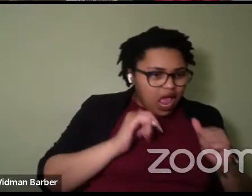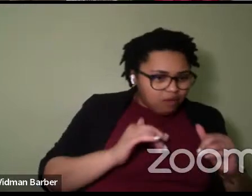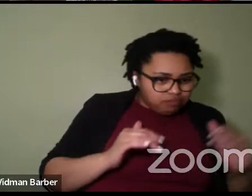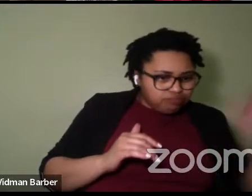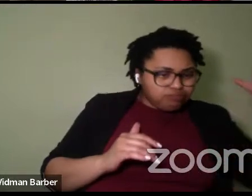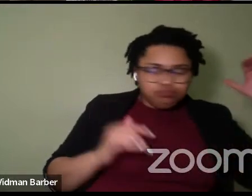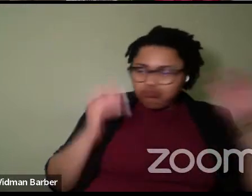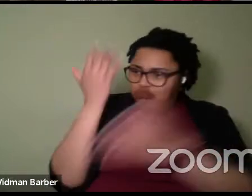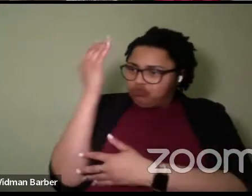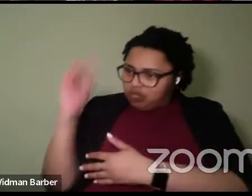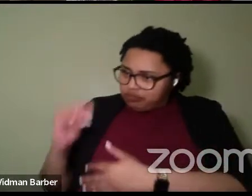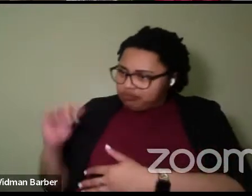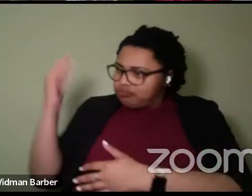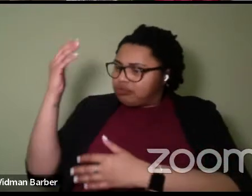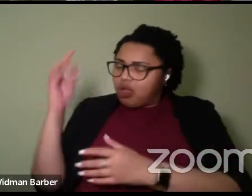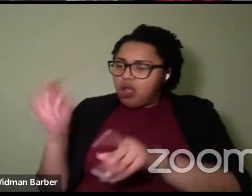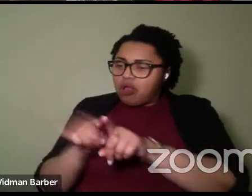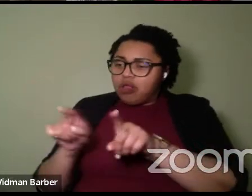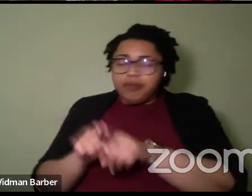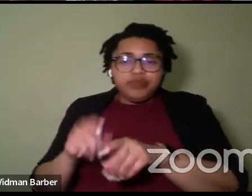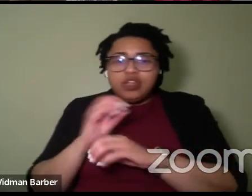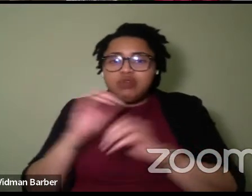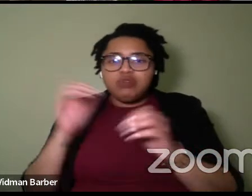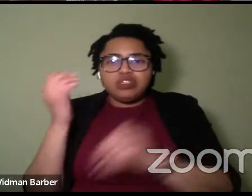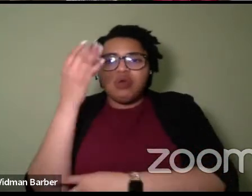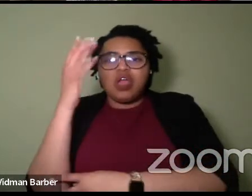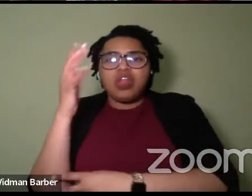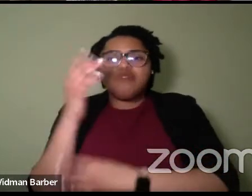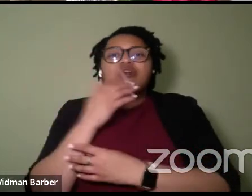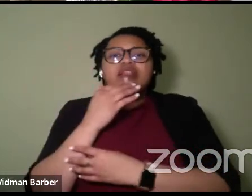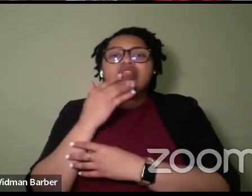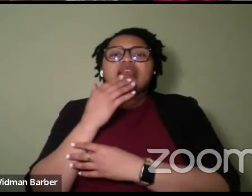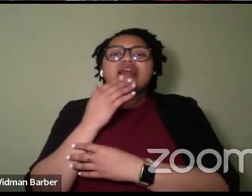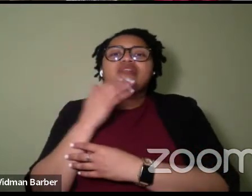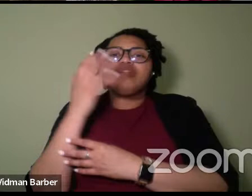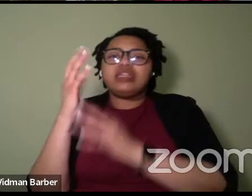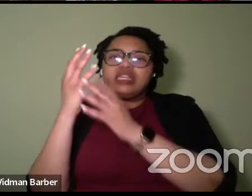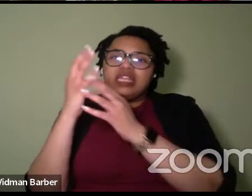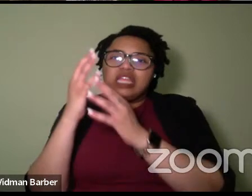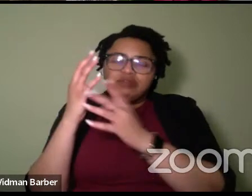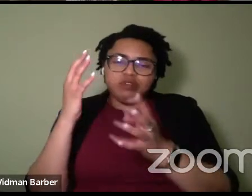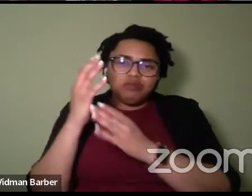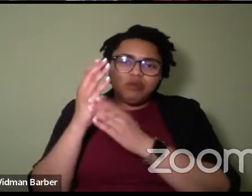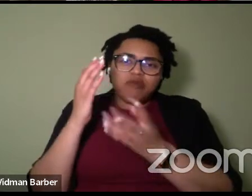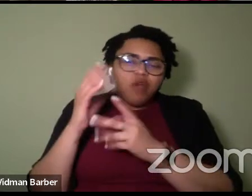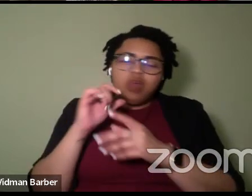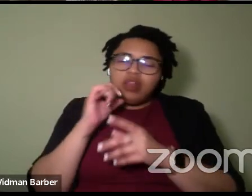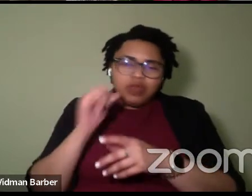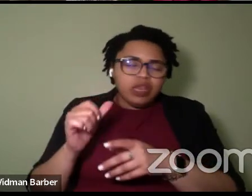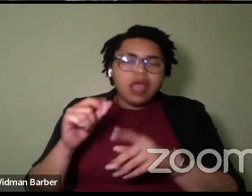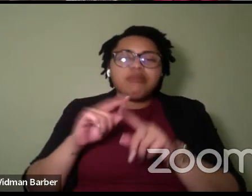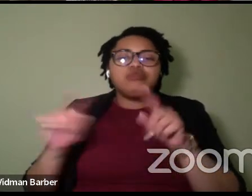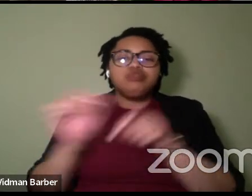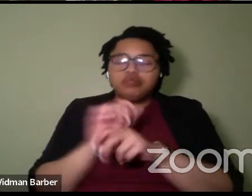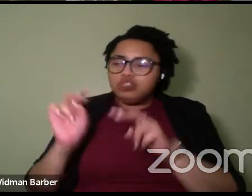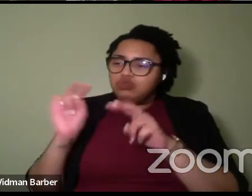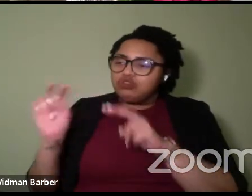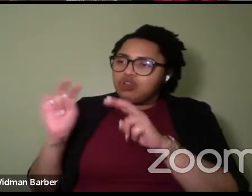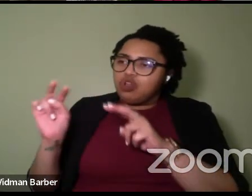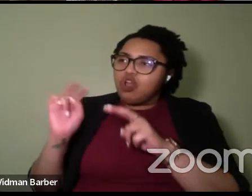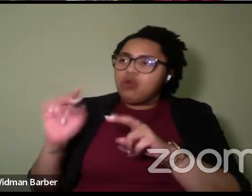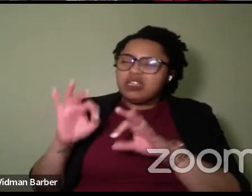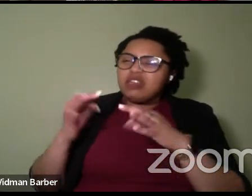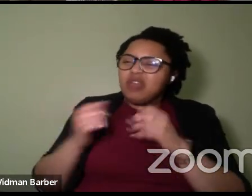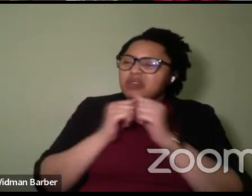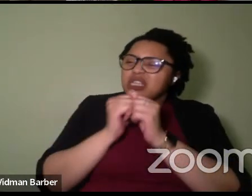of colorful leaves in the fall, the tree is constantly changing in ways that we reflected on as a family. The first year it was growing a bit off center